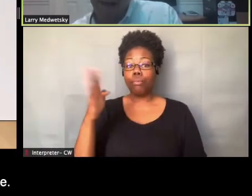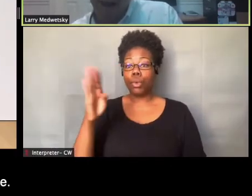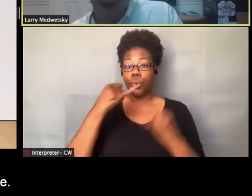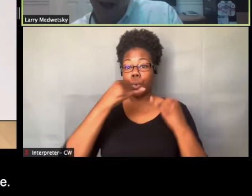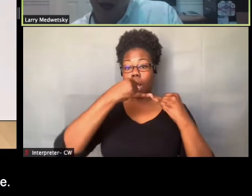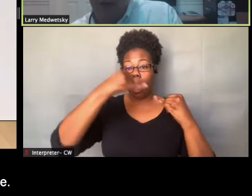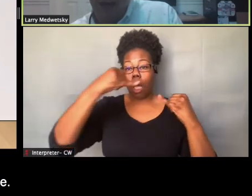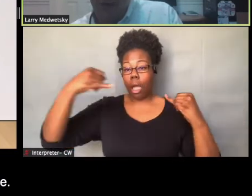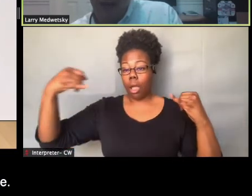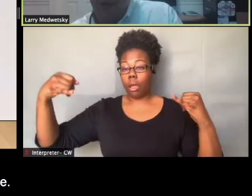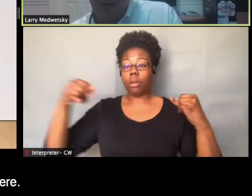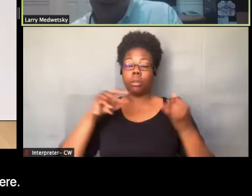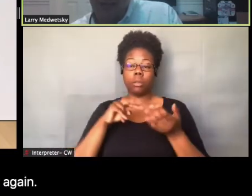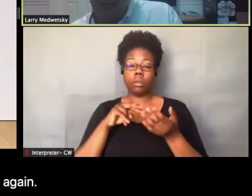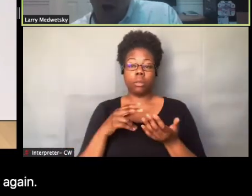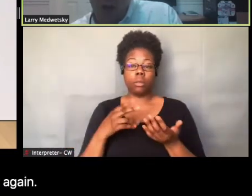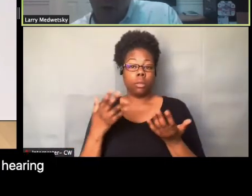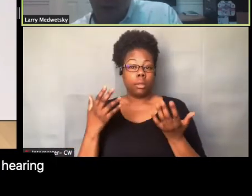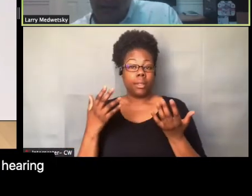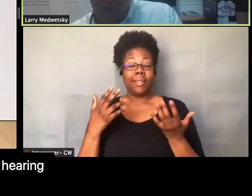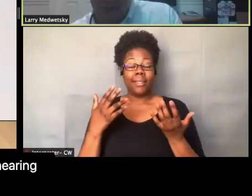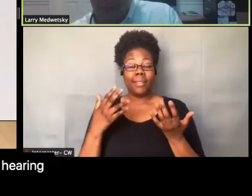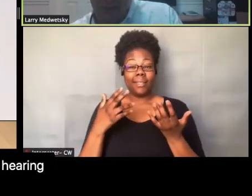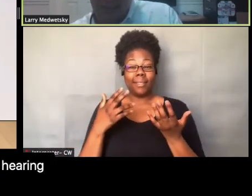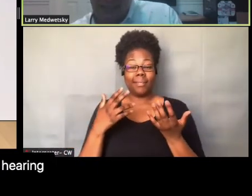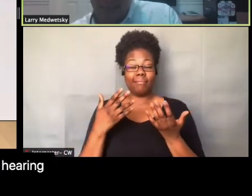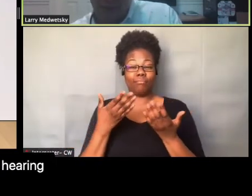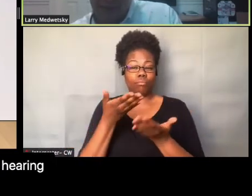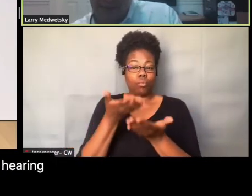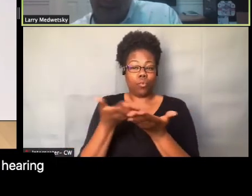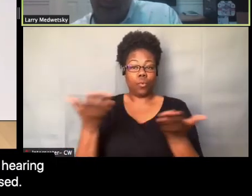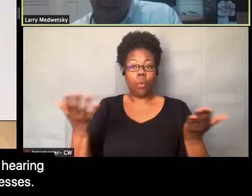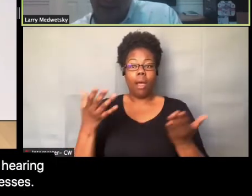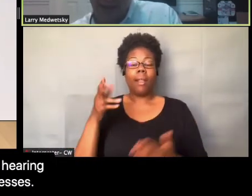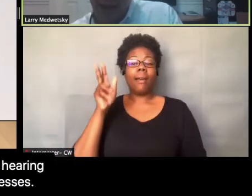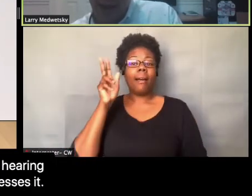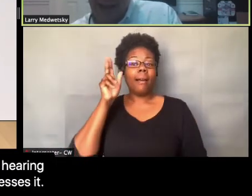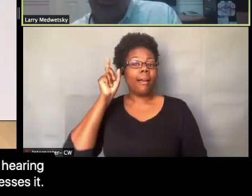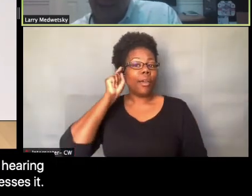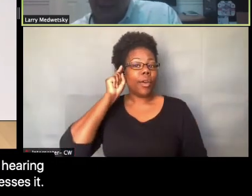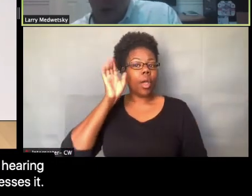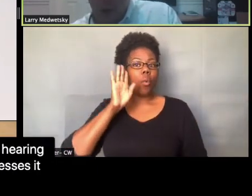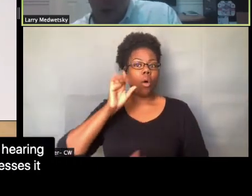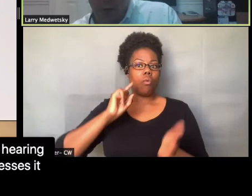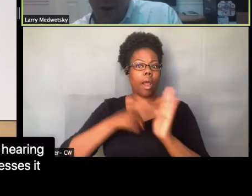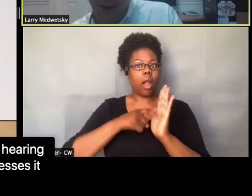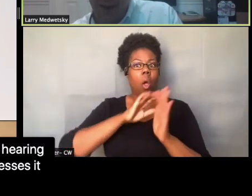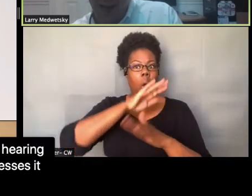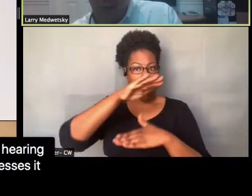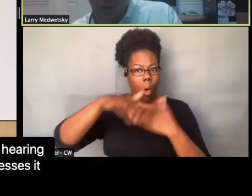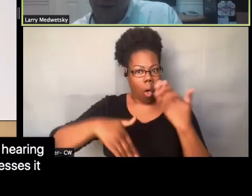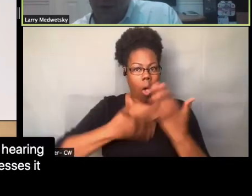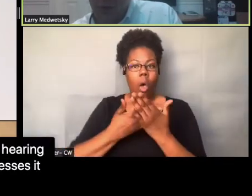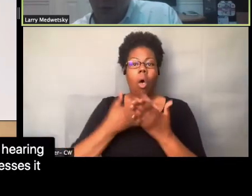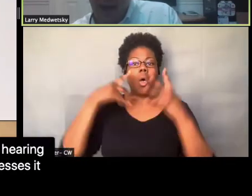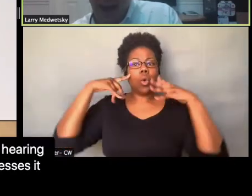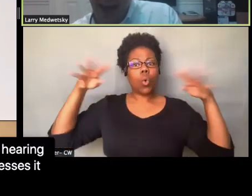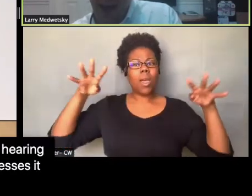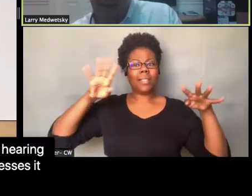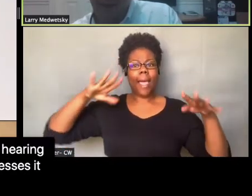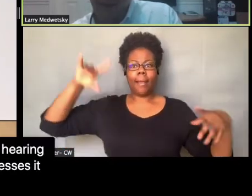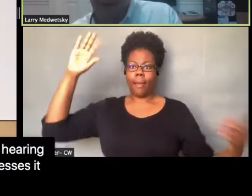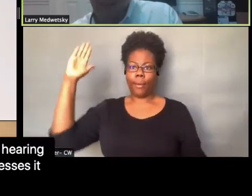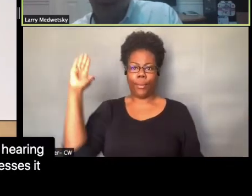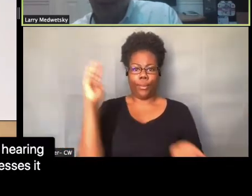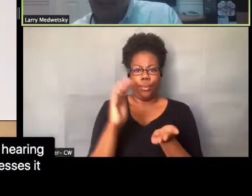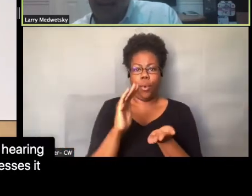gee, the hearing aid recognizes all noise and really, really suppresses it. And so that way you don't